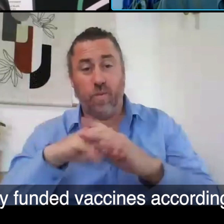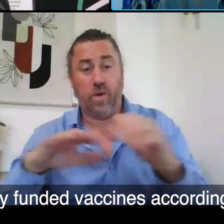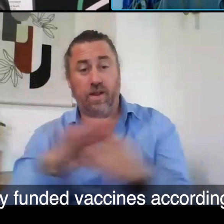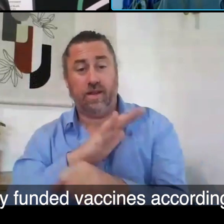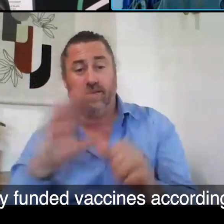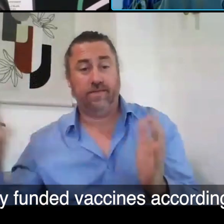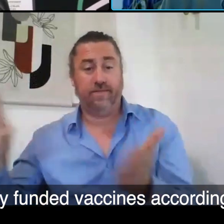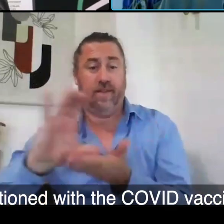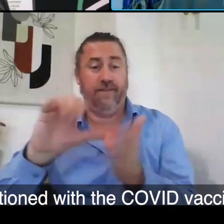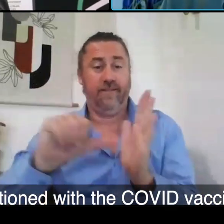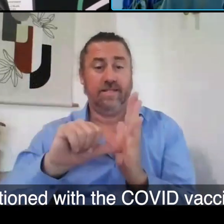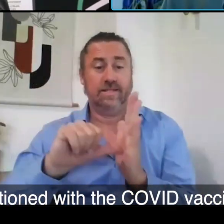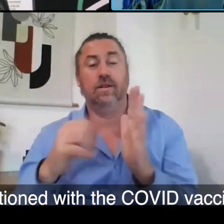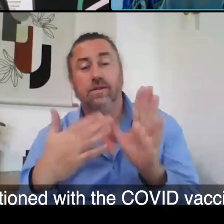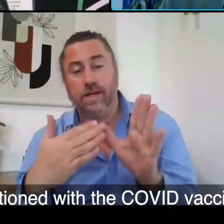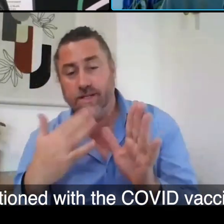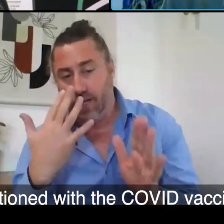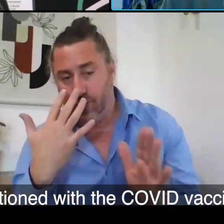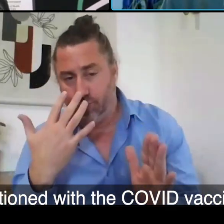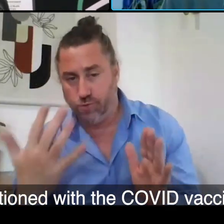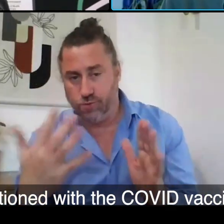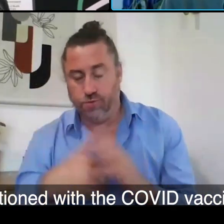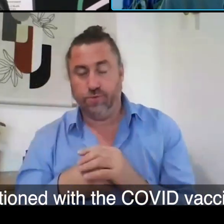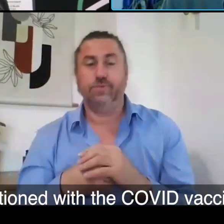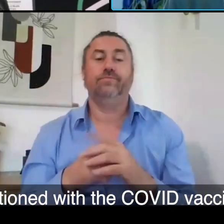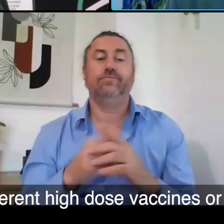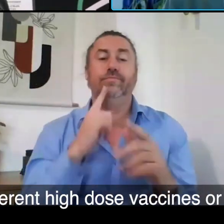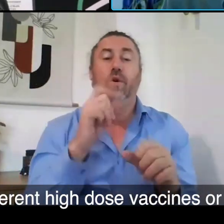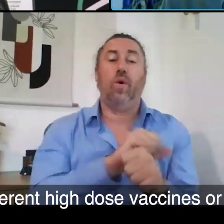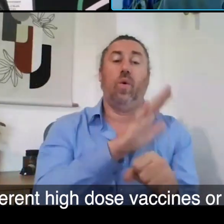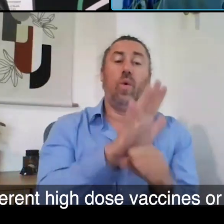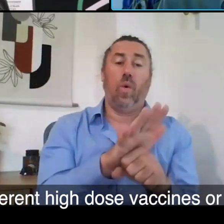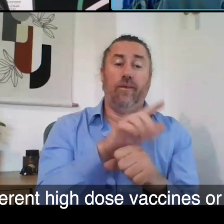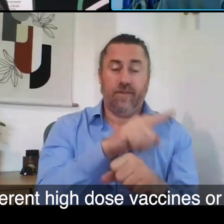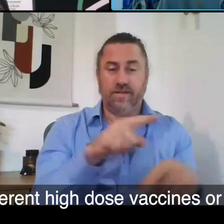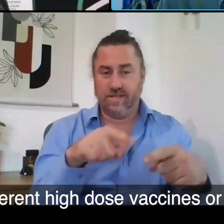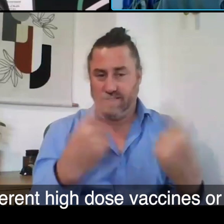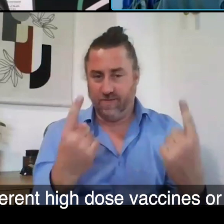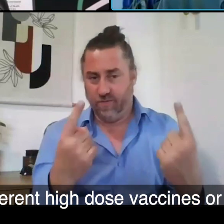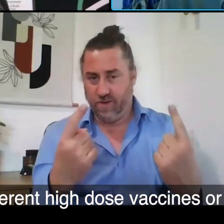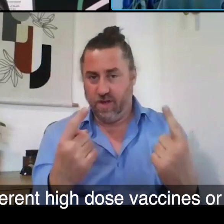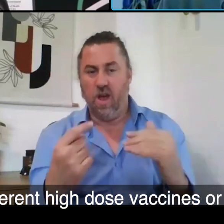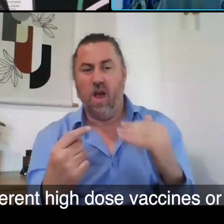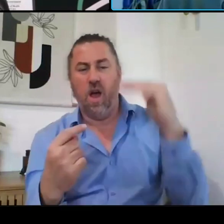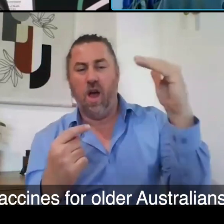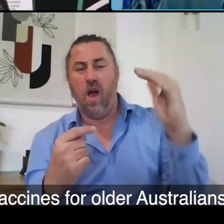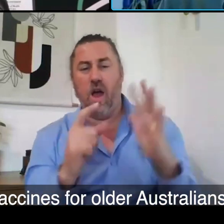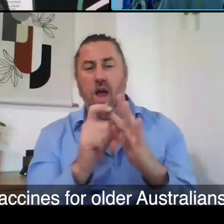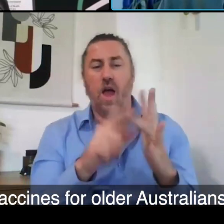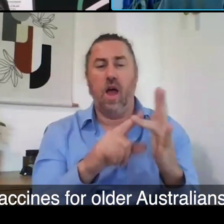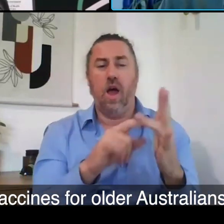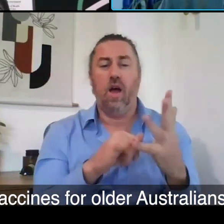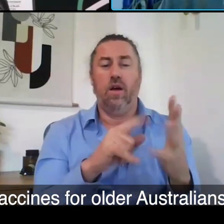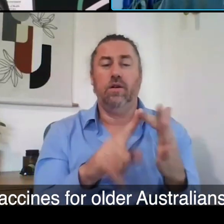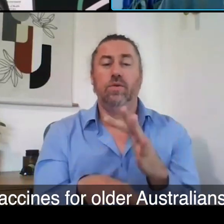according to your age. Again, as mentioned with the COVID vaccines, there are some different high-dose vaccines or adjuvant vaccines